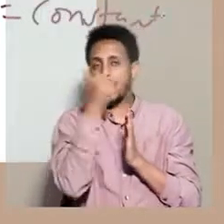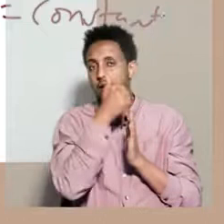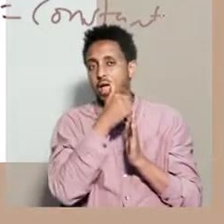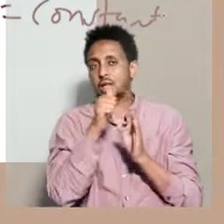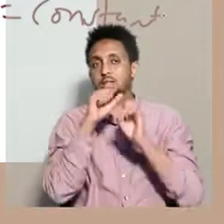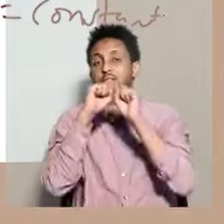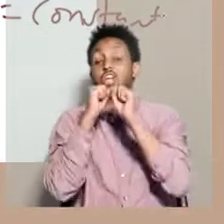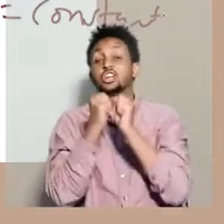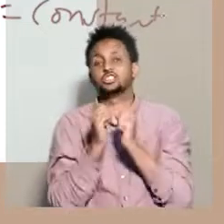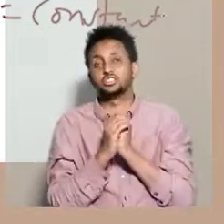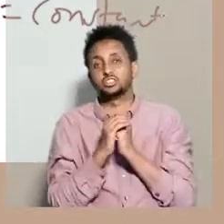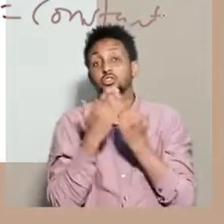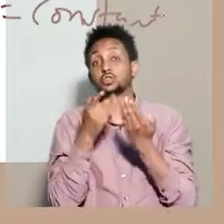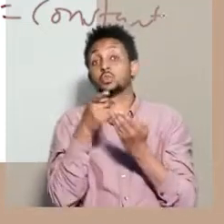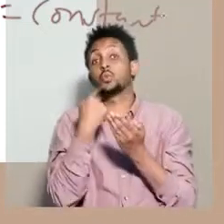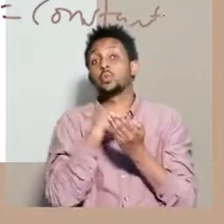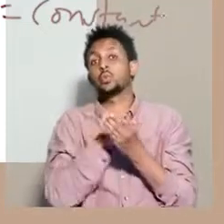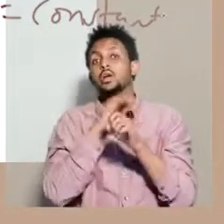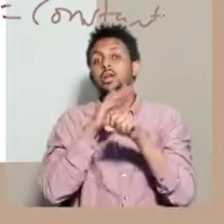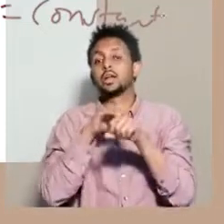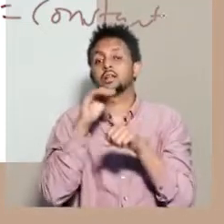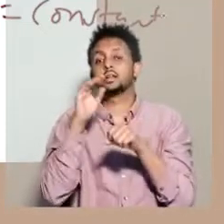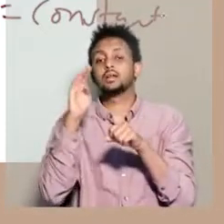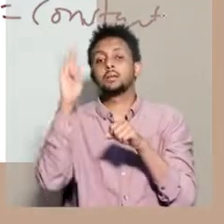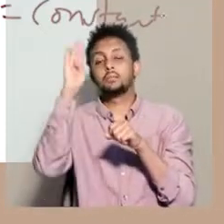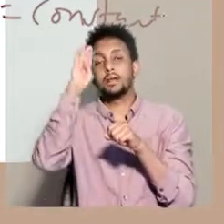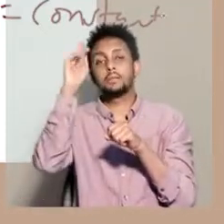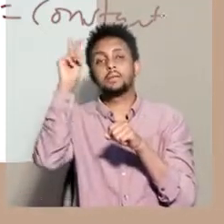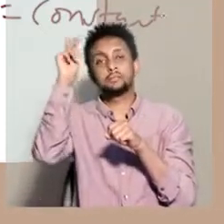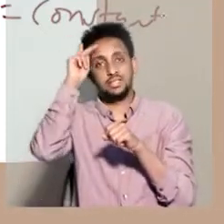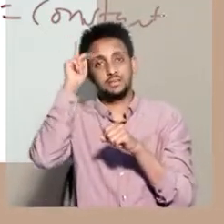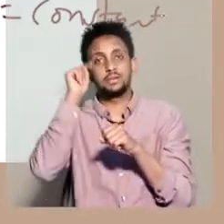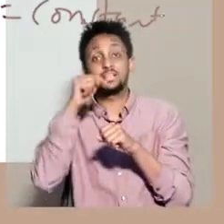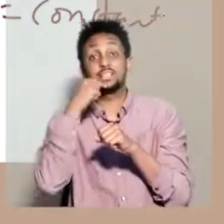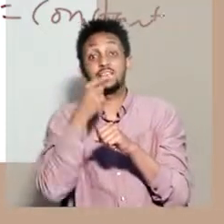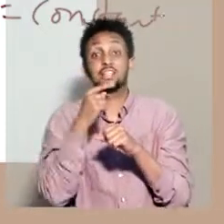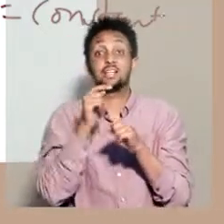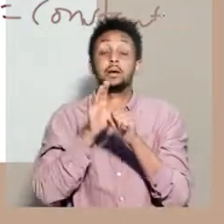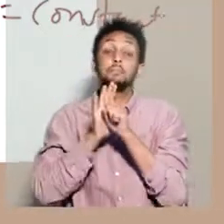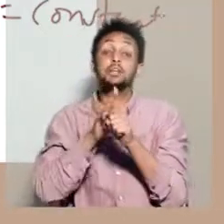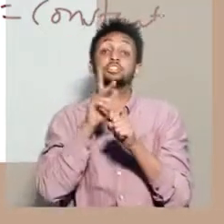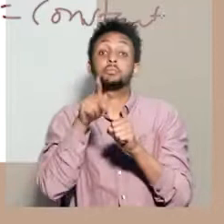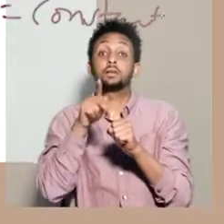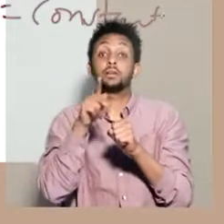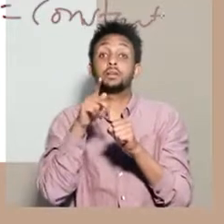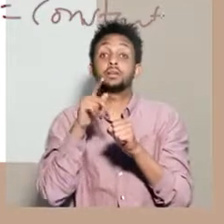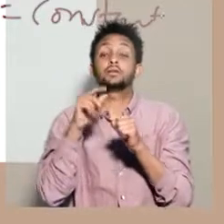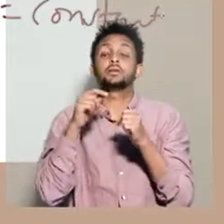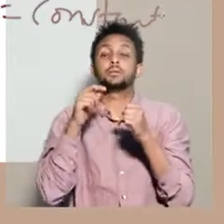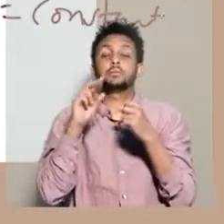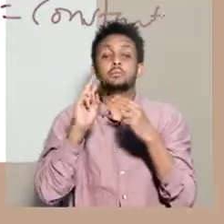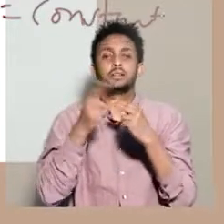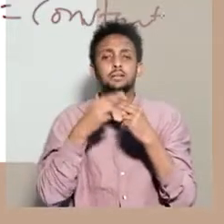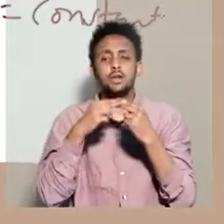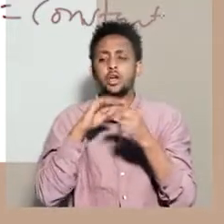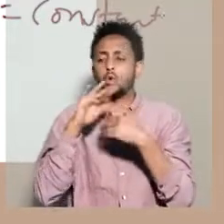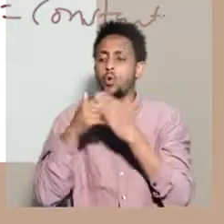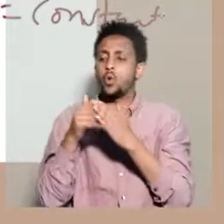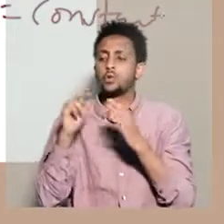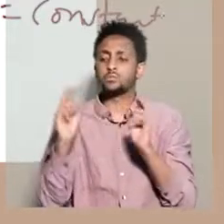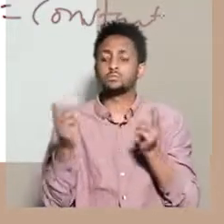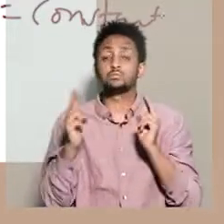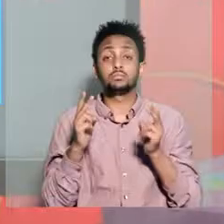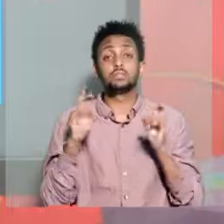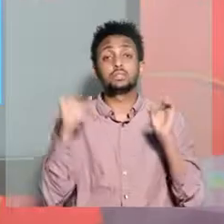any section. So this is what we call Bernoulli's principle. It says pressure P, it's possible to multiply all side by